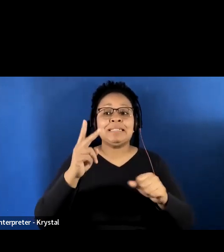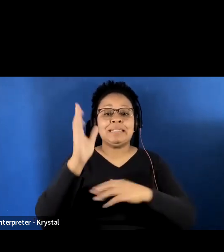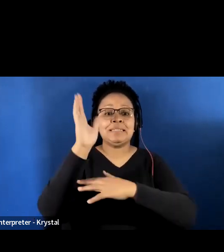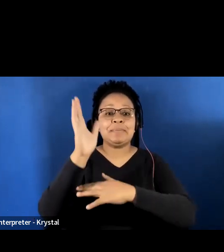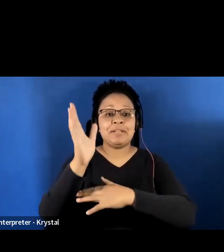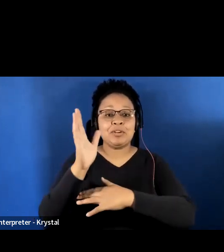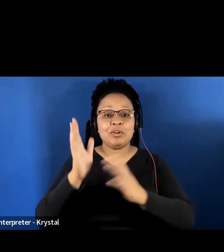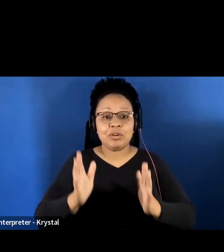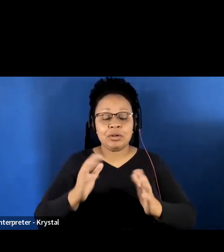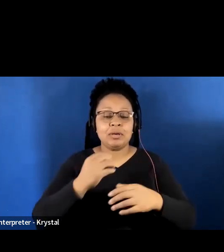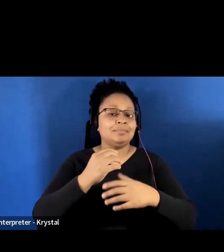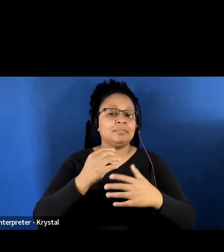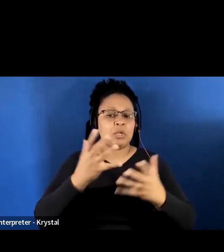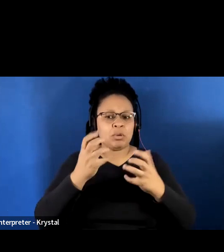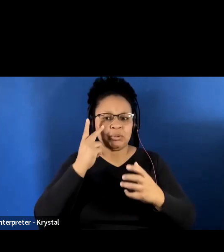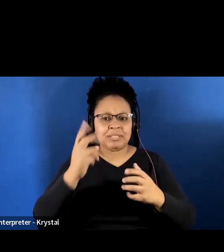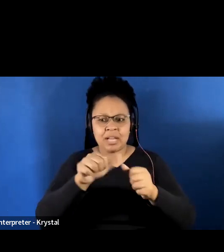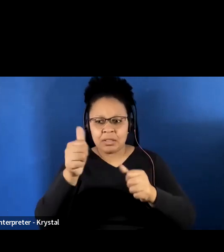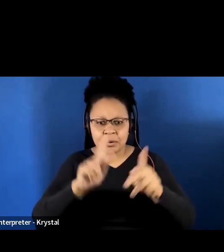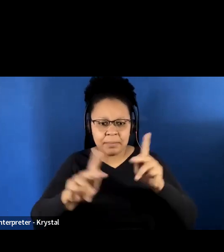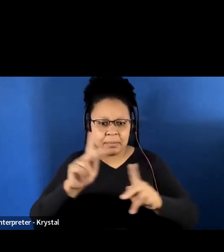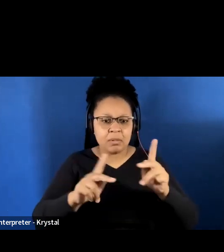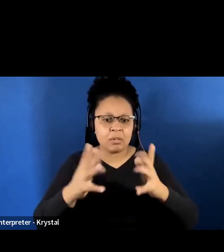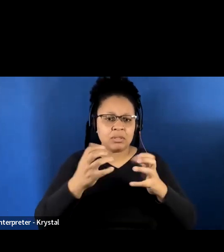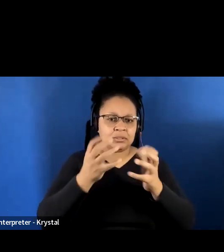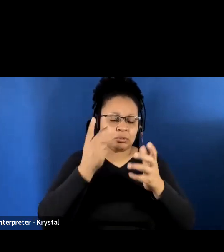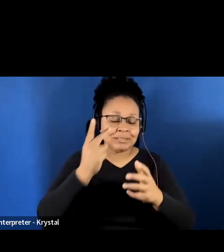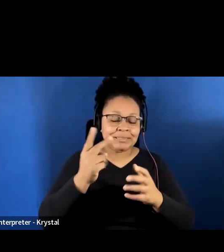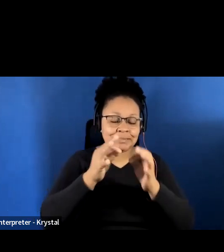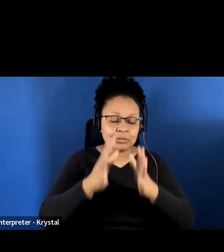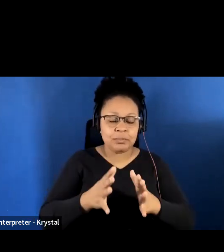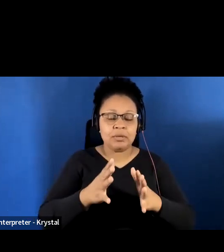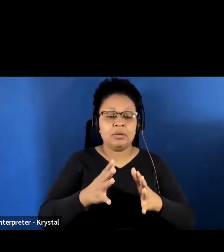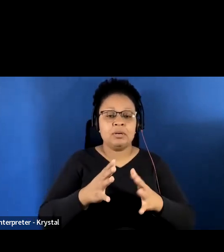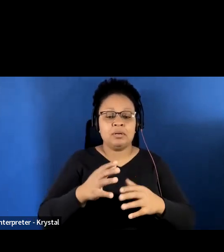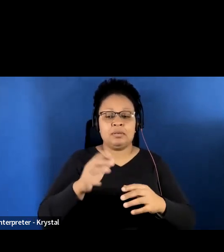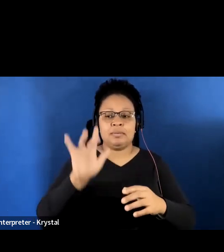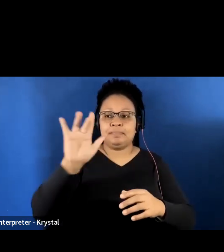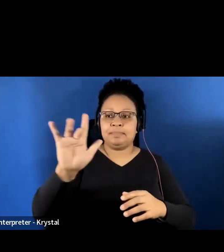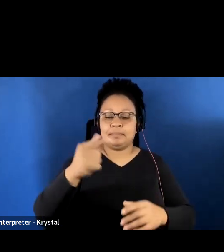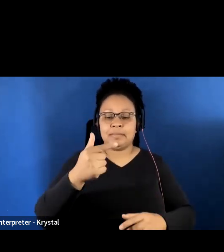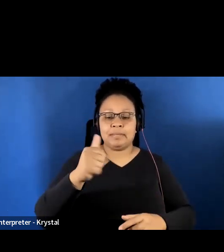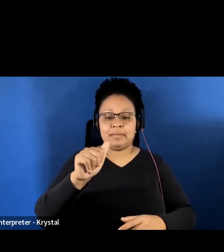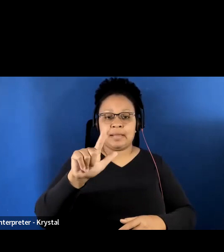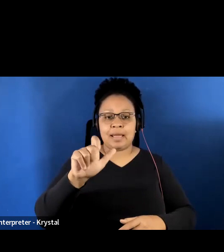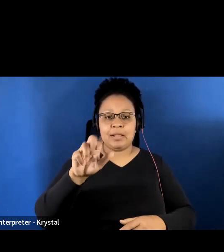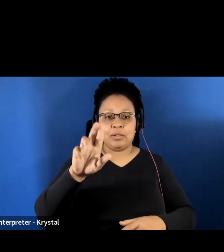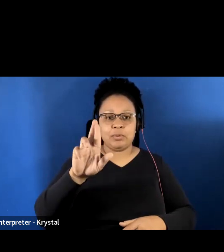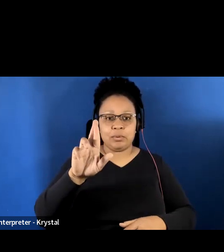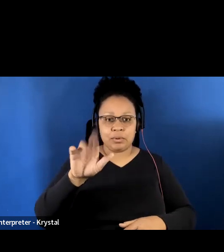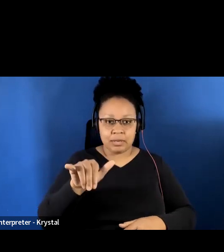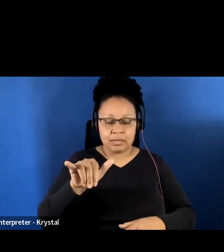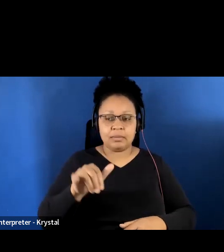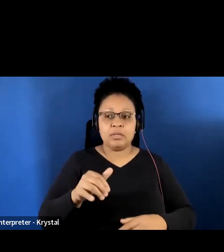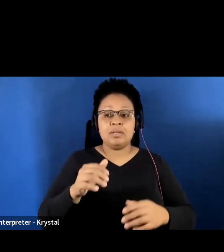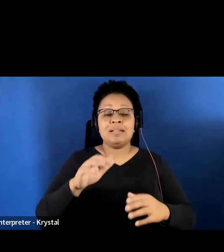you are in gallery view so you can see the interpreter and the presentation at the same time. You can find the option to change the